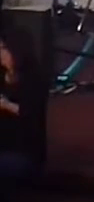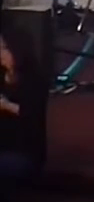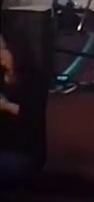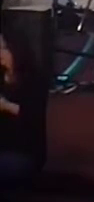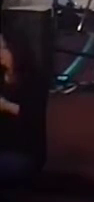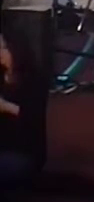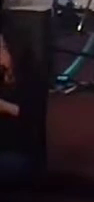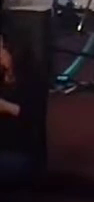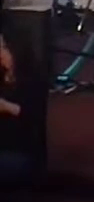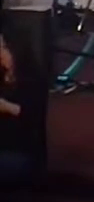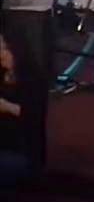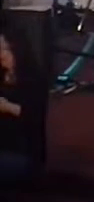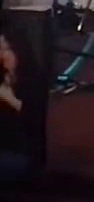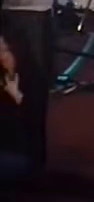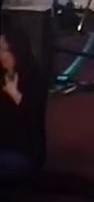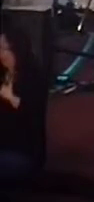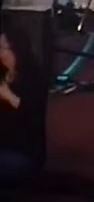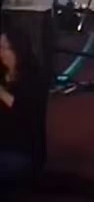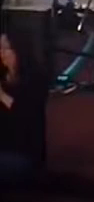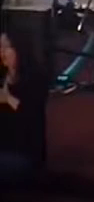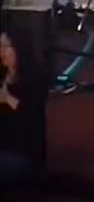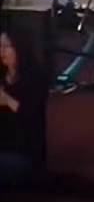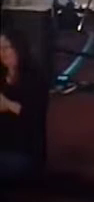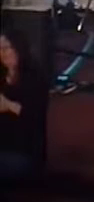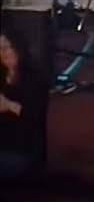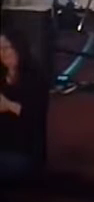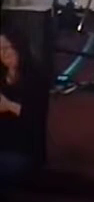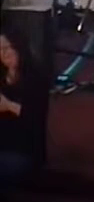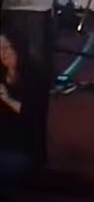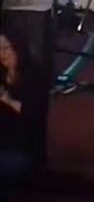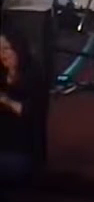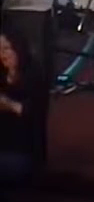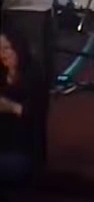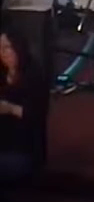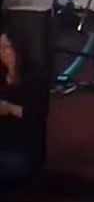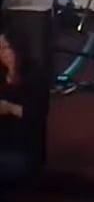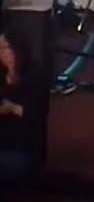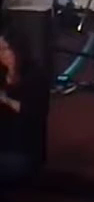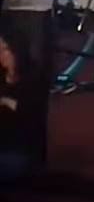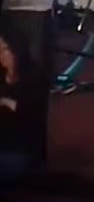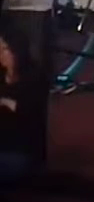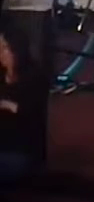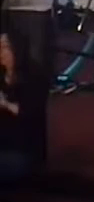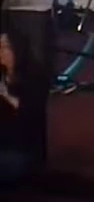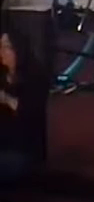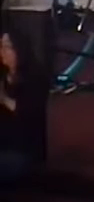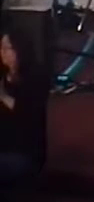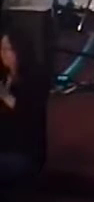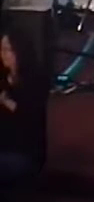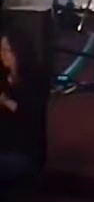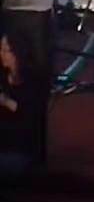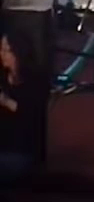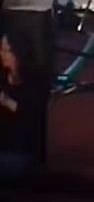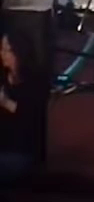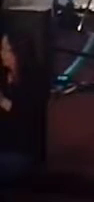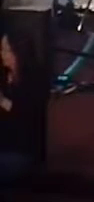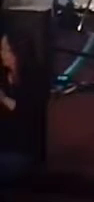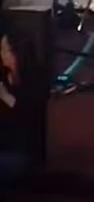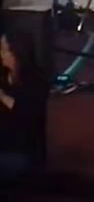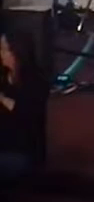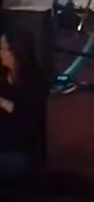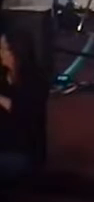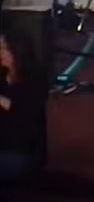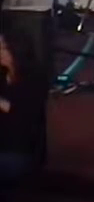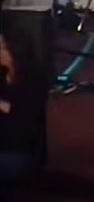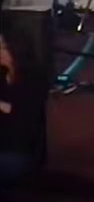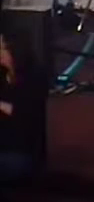if that tragedy didn't happen. And I can remember going to an at-home Bible study with a guy named Nick Martin. He was the quarterback of our football team. And